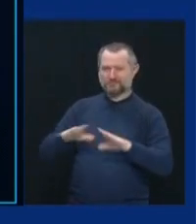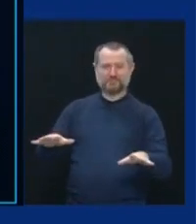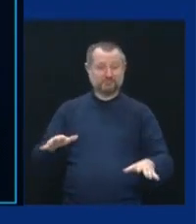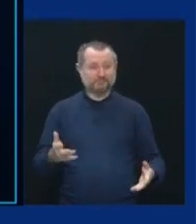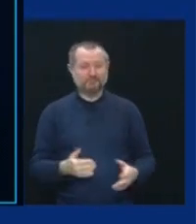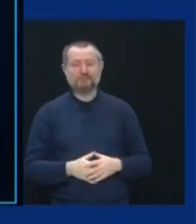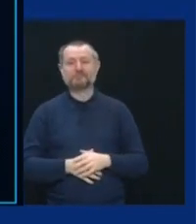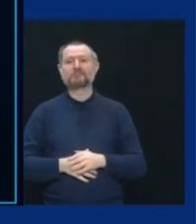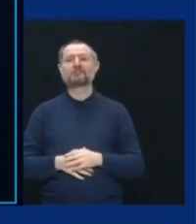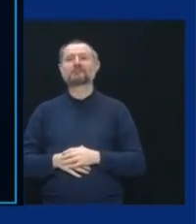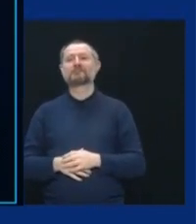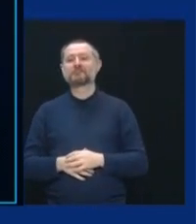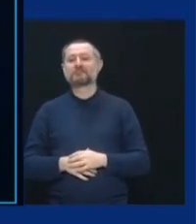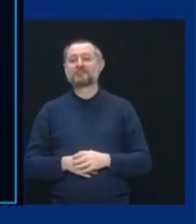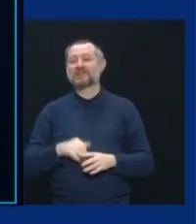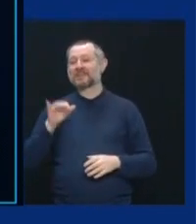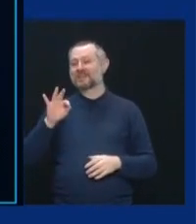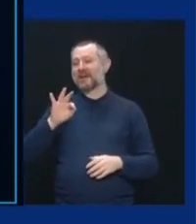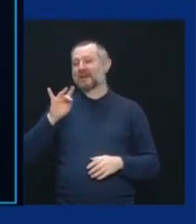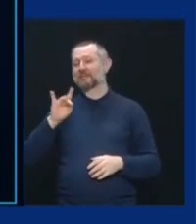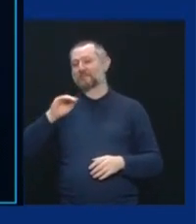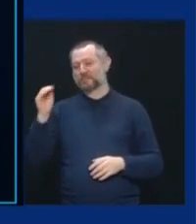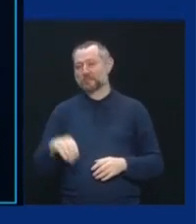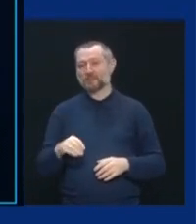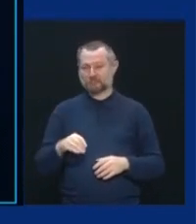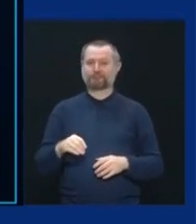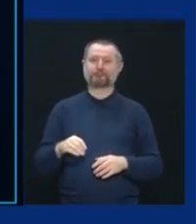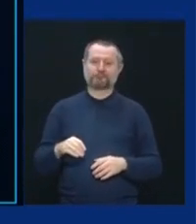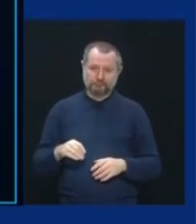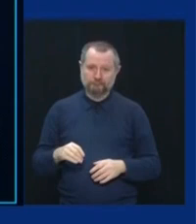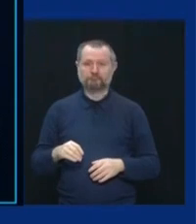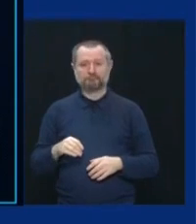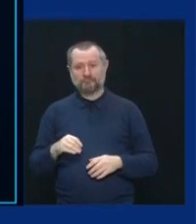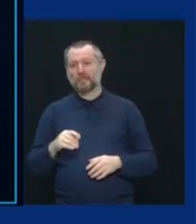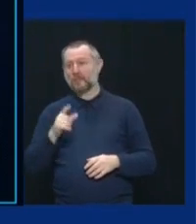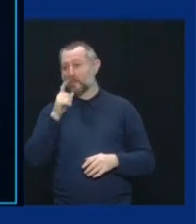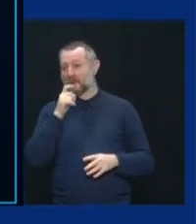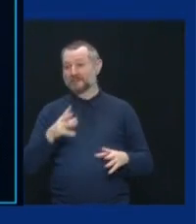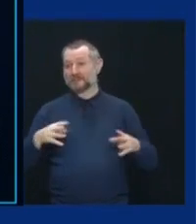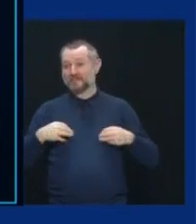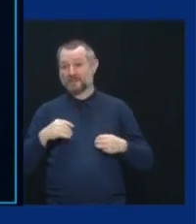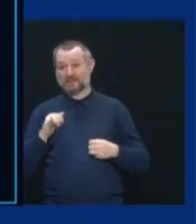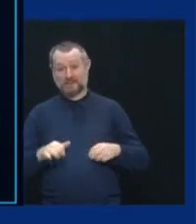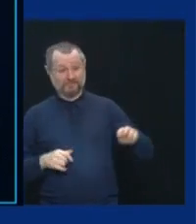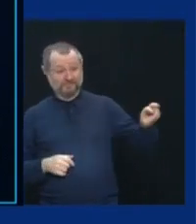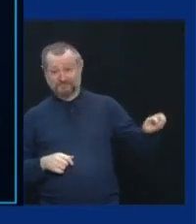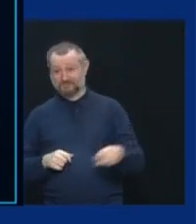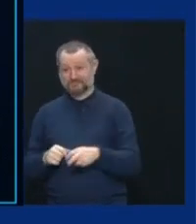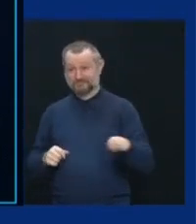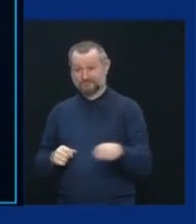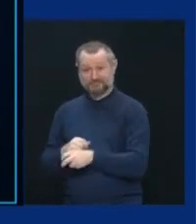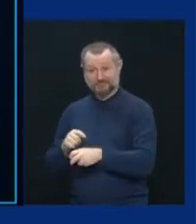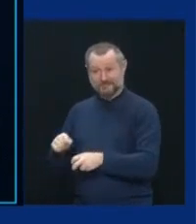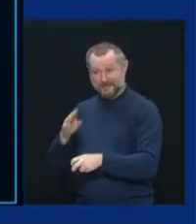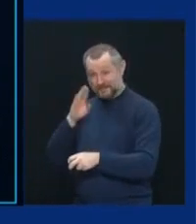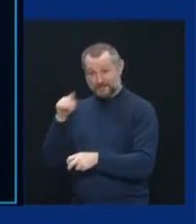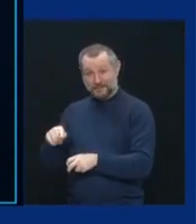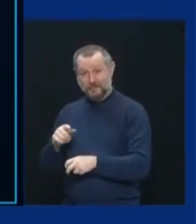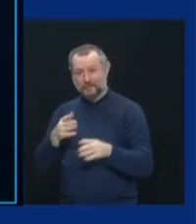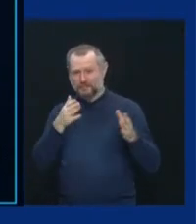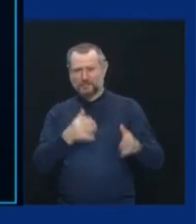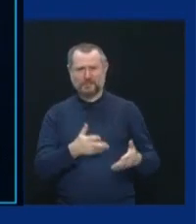98% of the people who took a person back from a hospital who was probably no